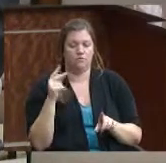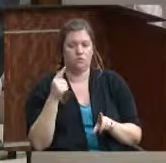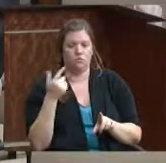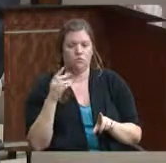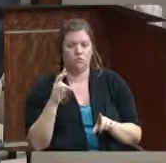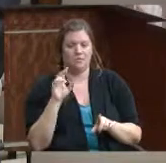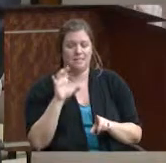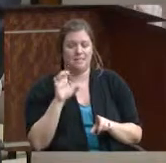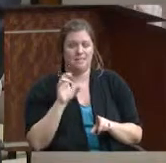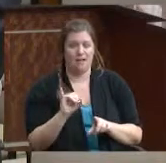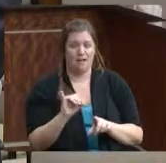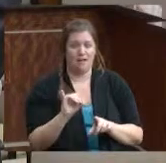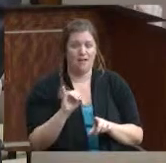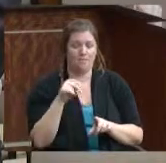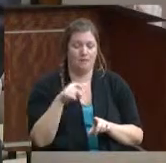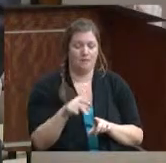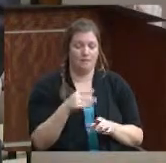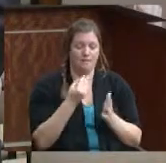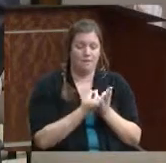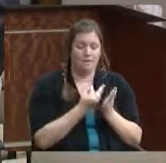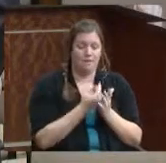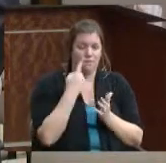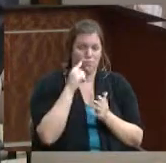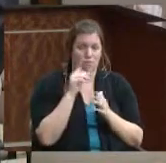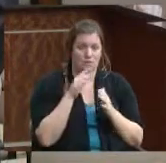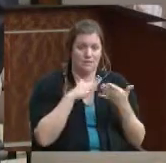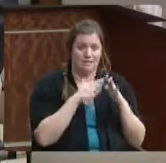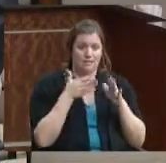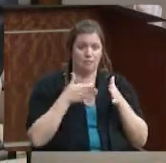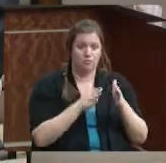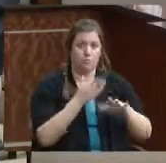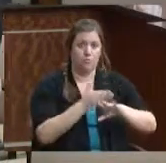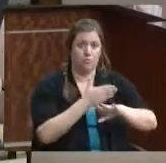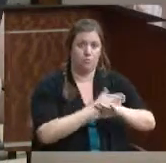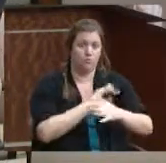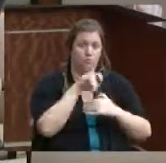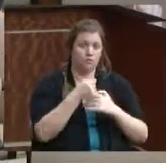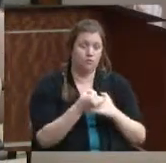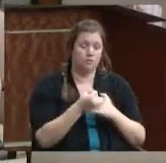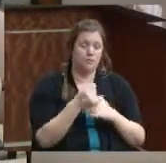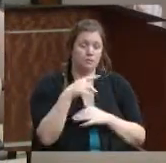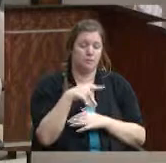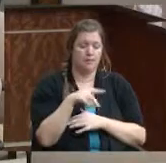2020 CIP, providing funding for the city streets improvement projects.